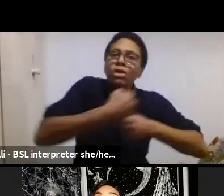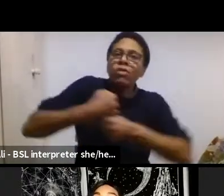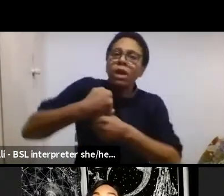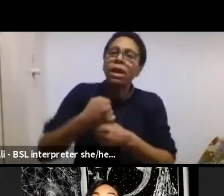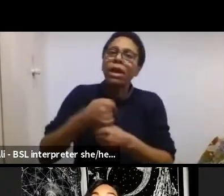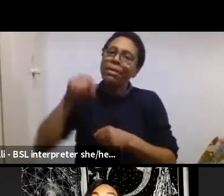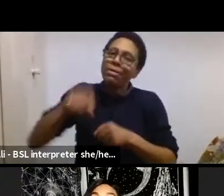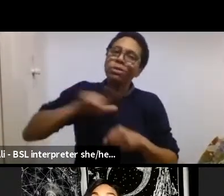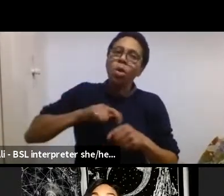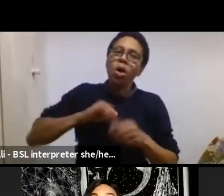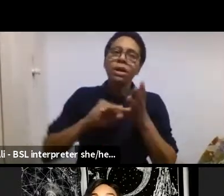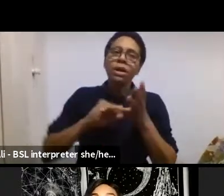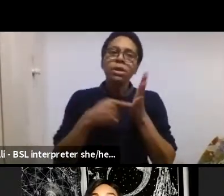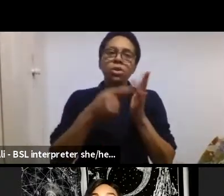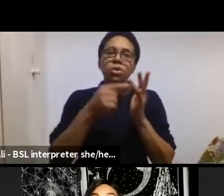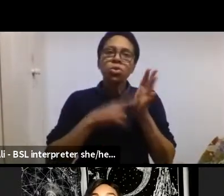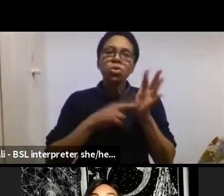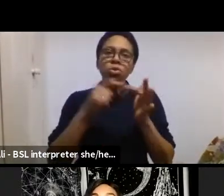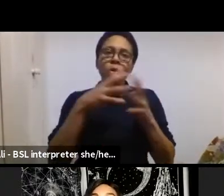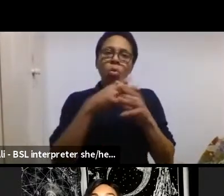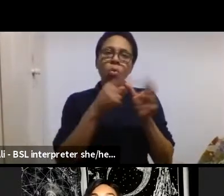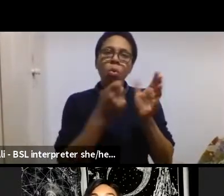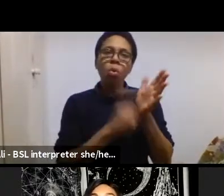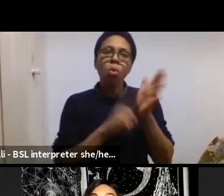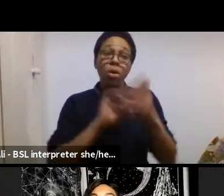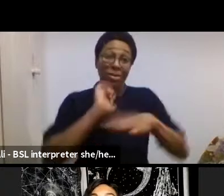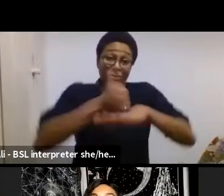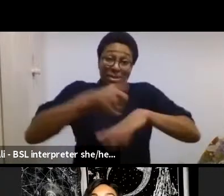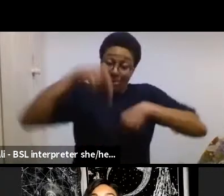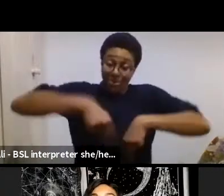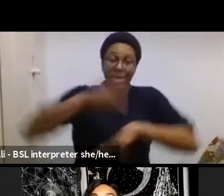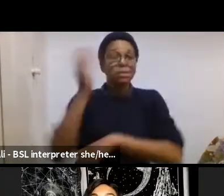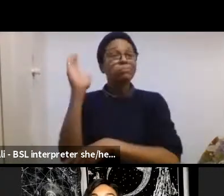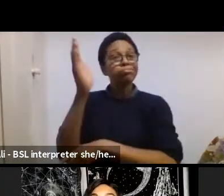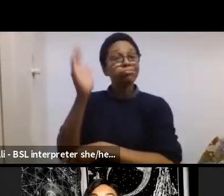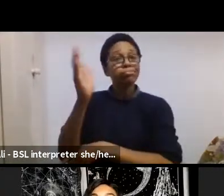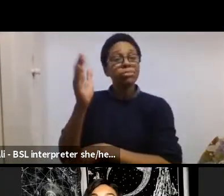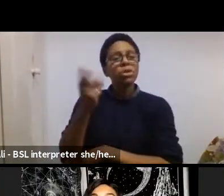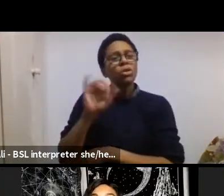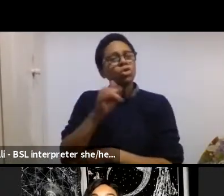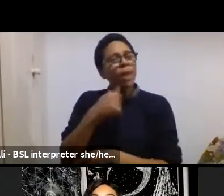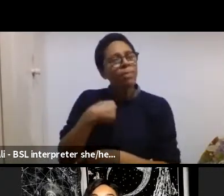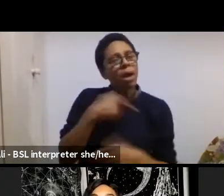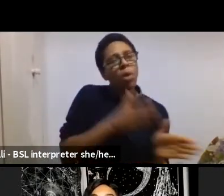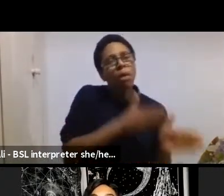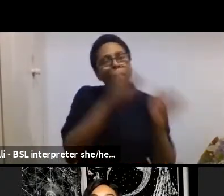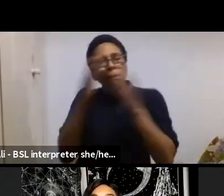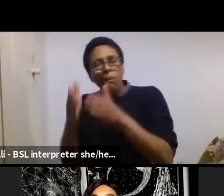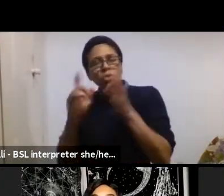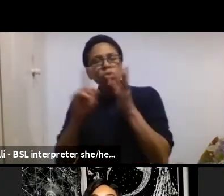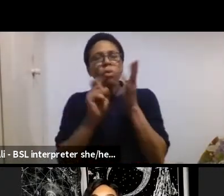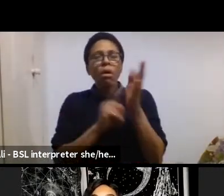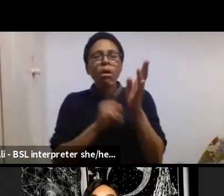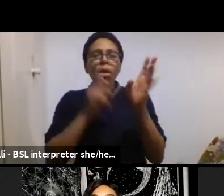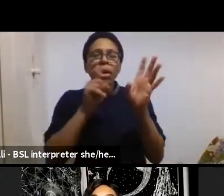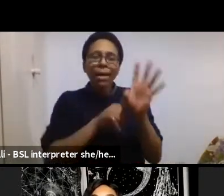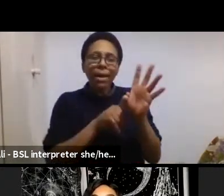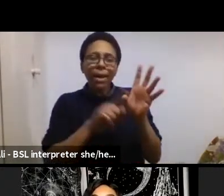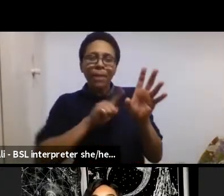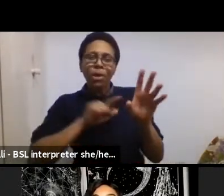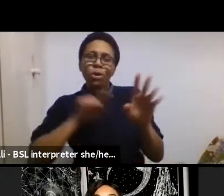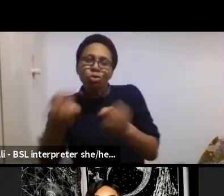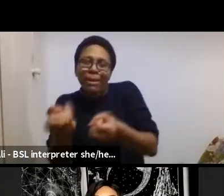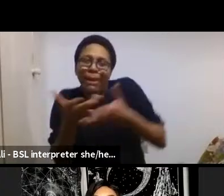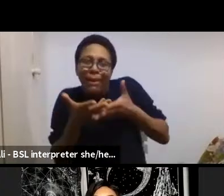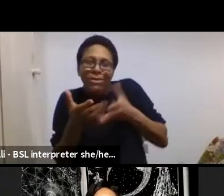within LGBT plus as a group. Ollie, I might just bounce back to you since you've given us the beautiful lead-in for your thoughts